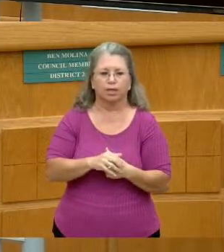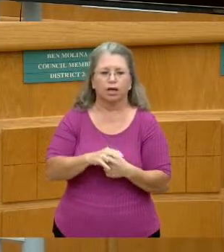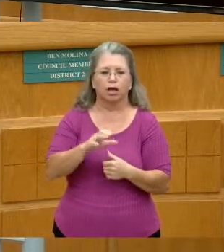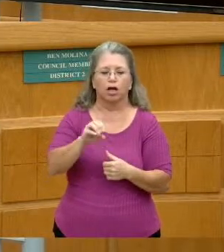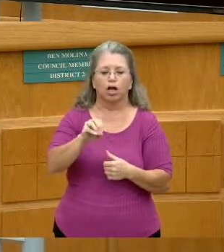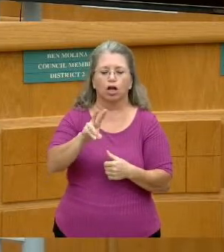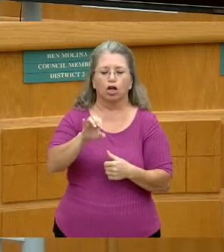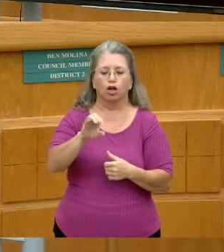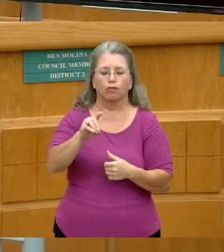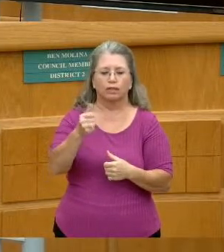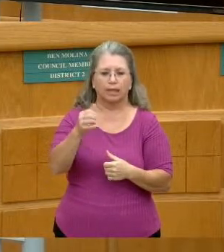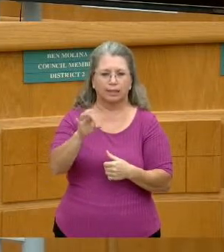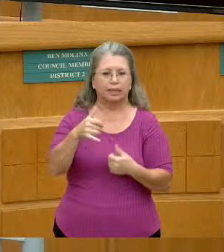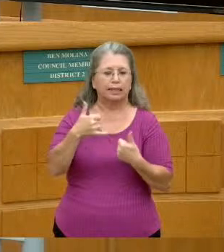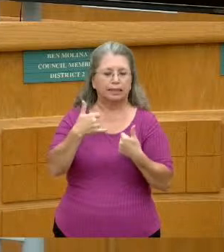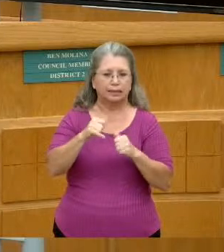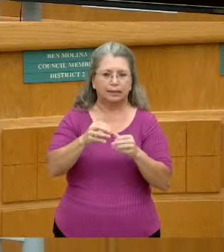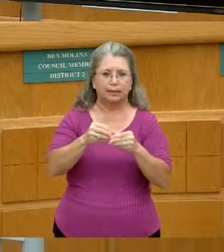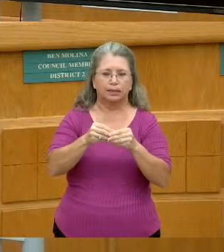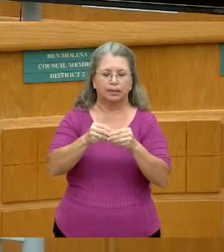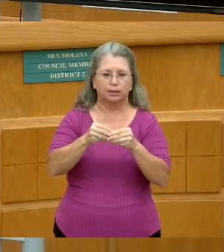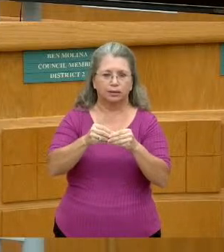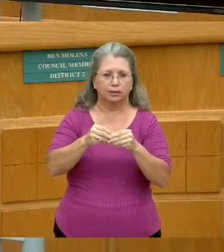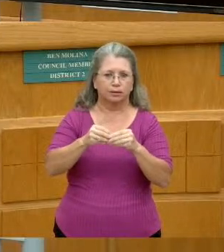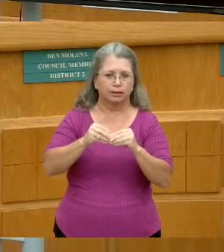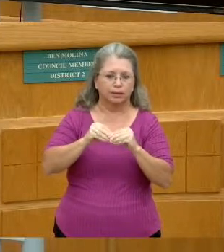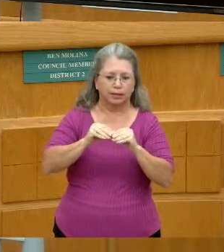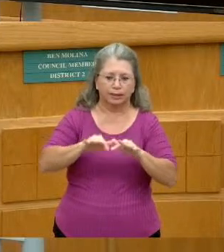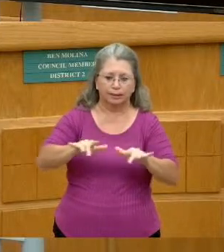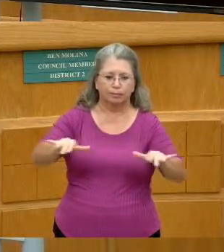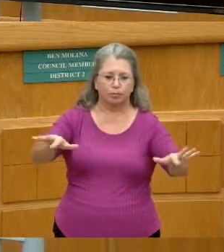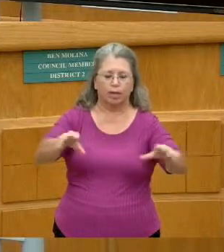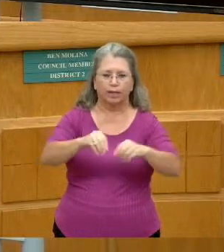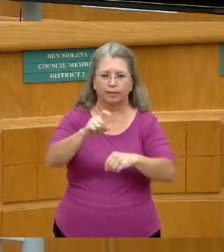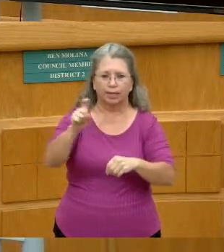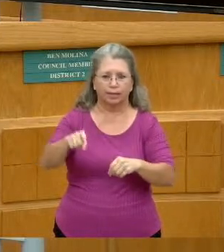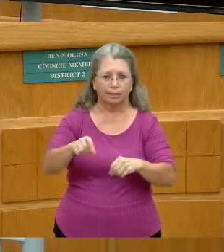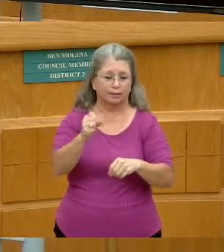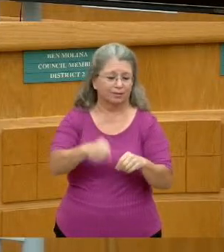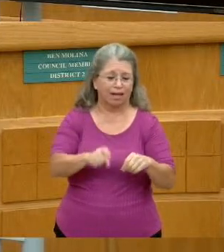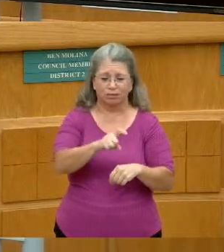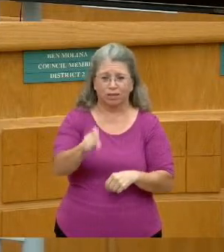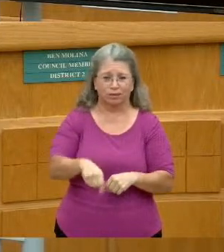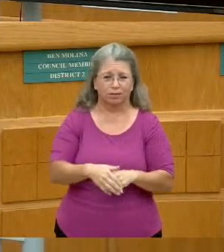South Texas. It's still accelerating in South Texas. It's not slowing down yet.